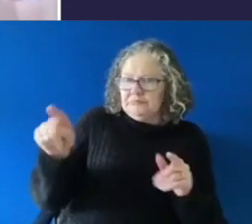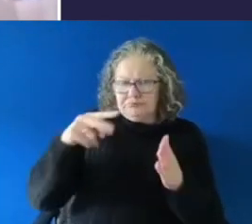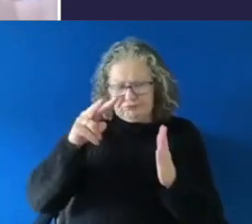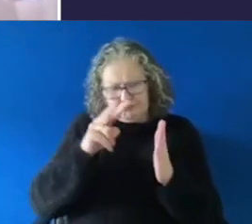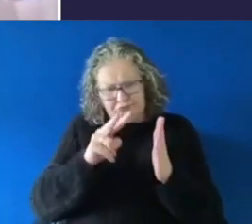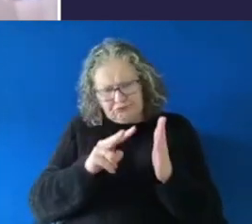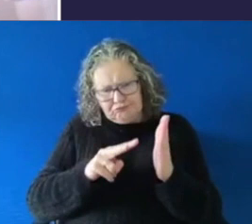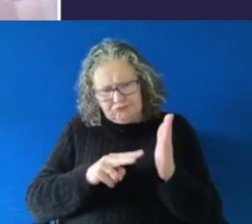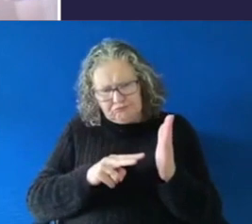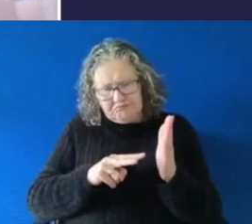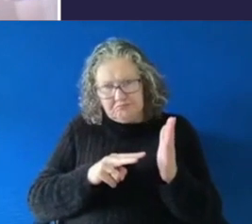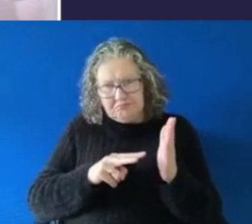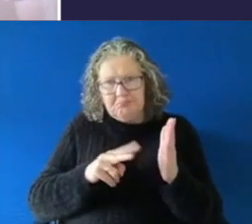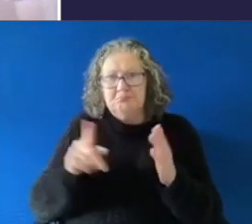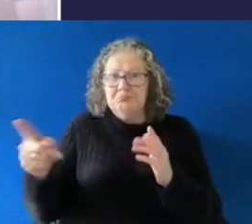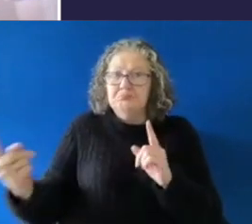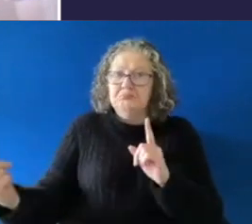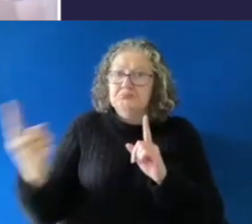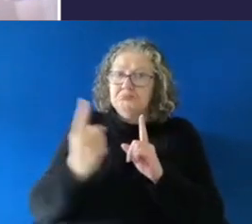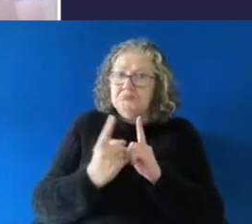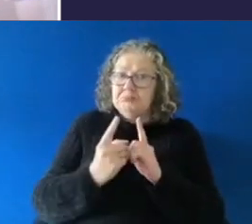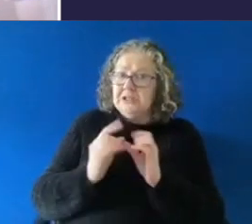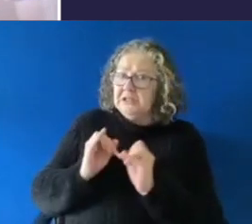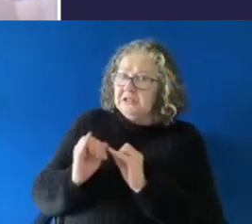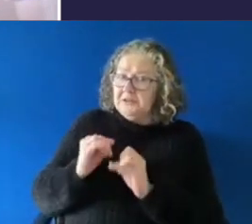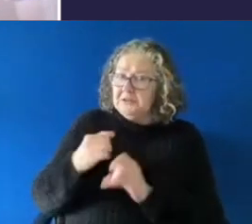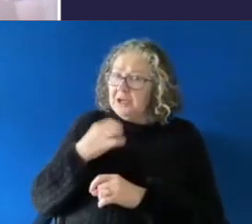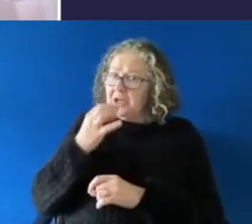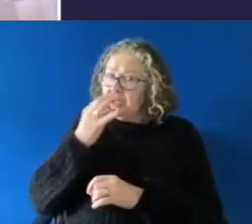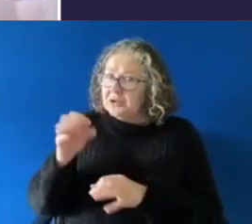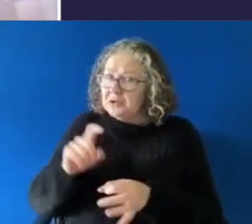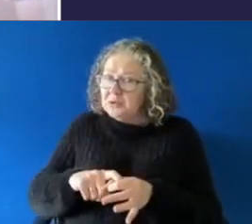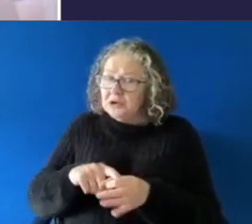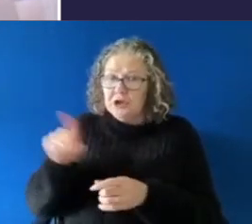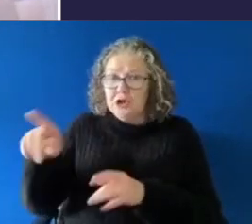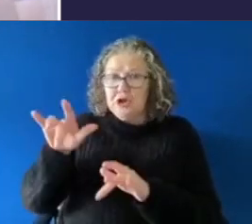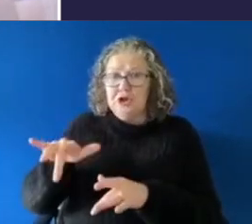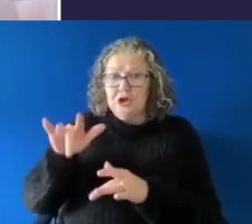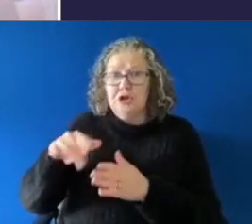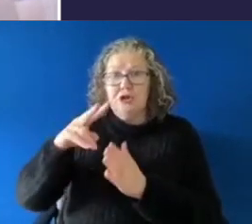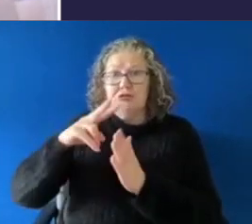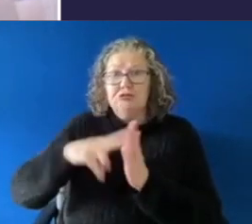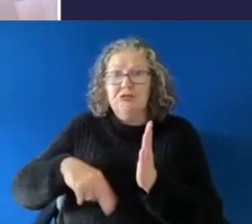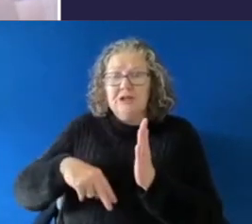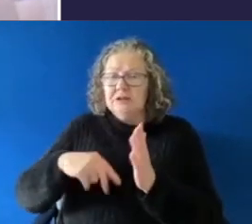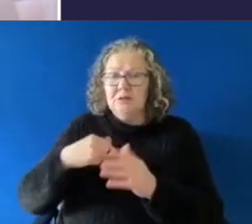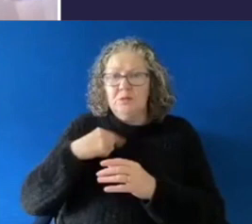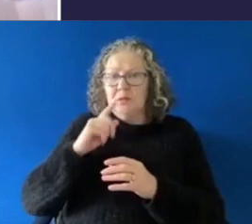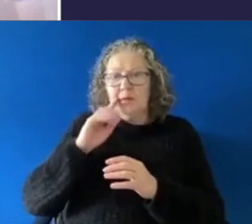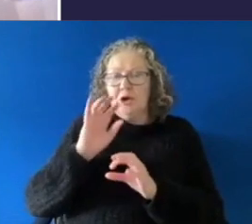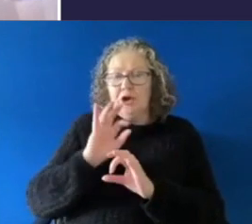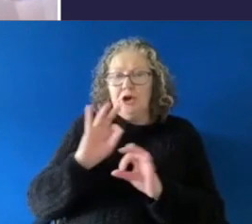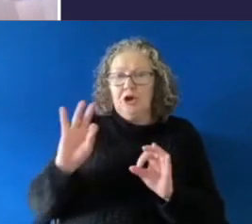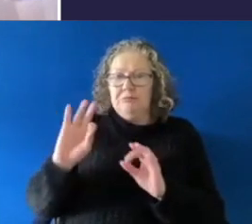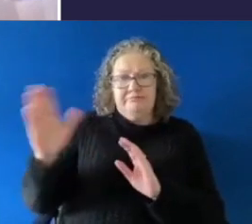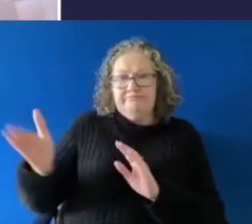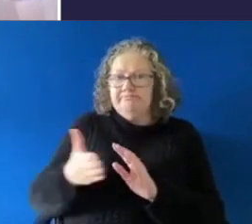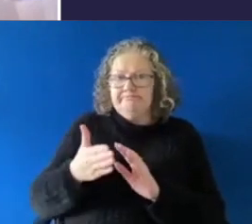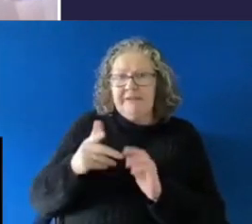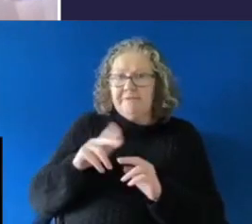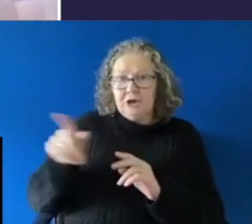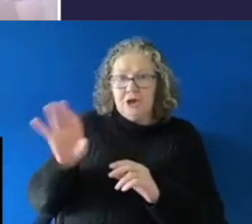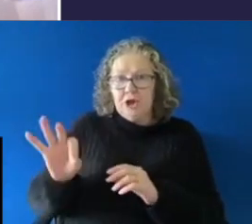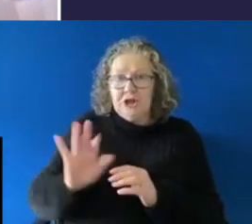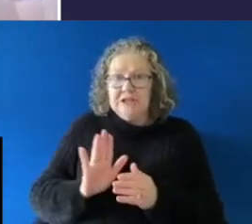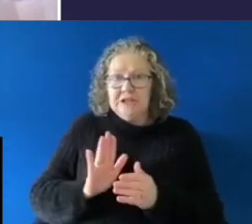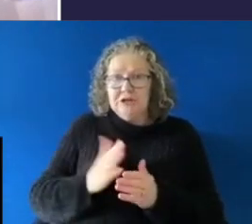it. And if they come to an interview with me and I ask questions and they haven't read it, well, they don't even make the cut, because if you're not that interested to get to know Jess